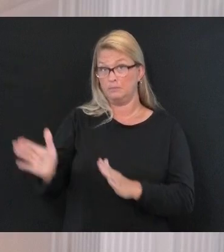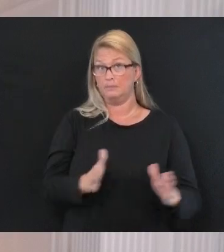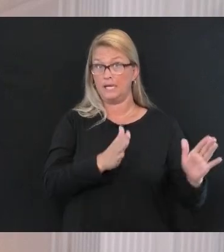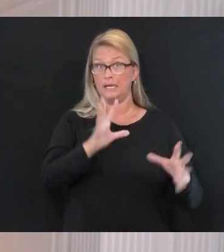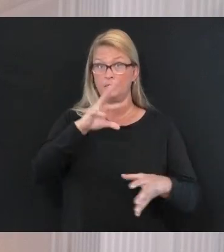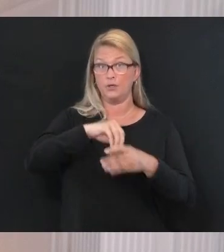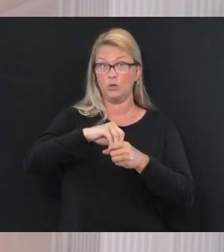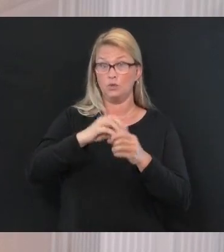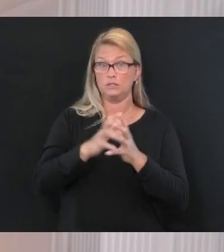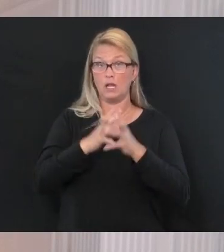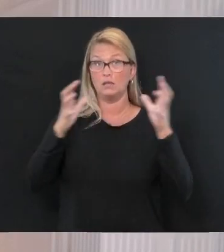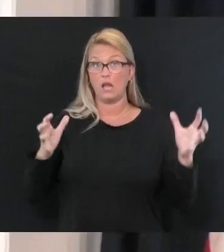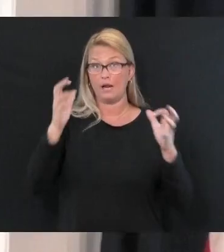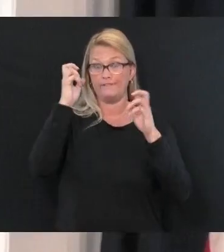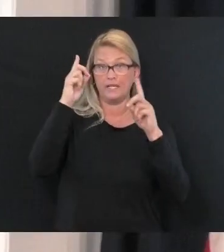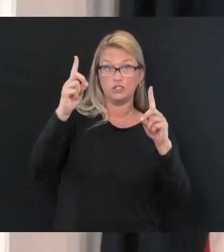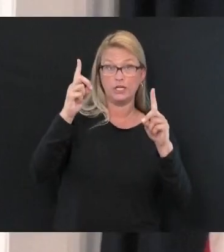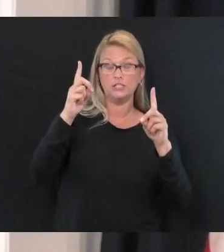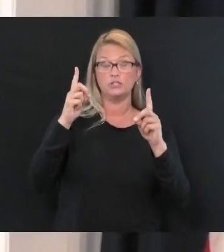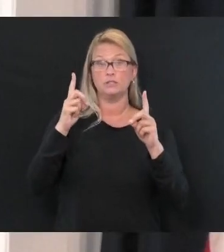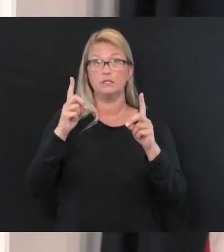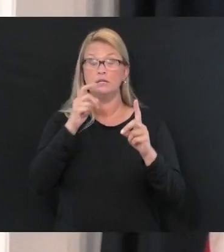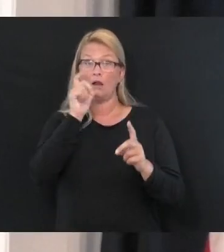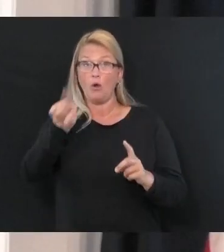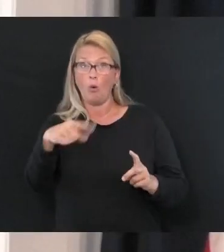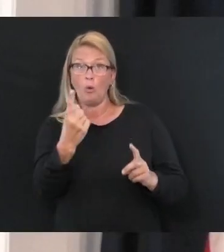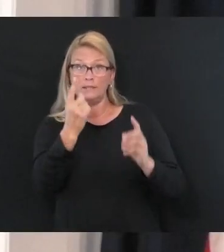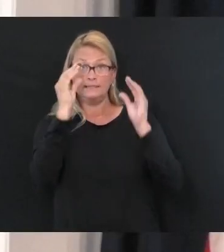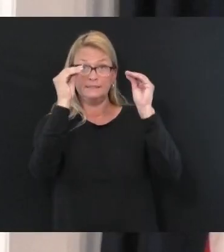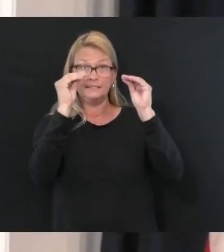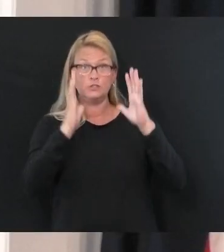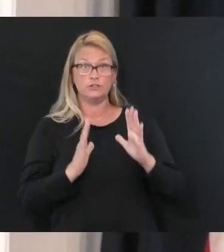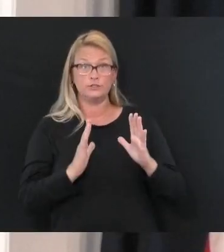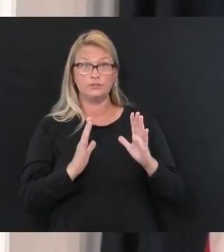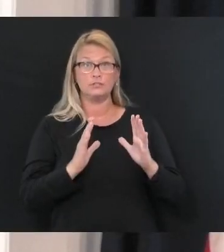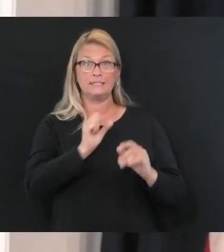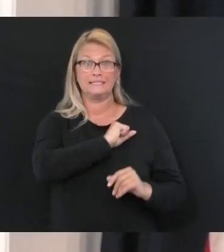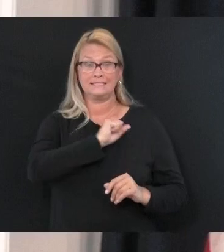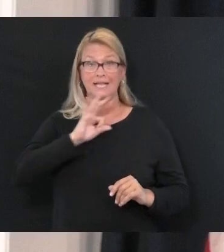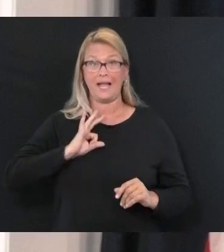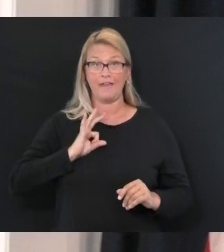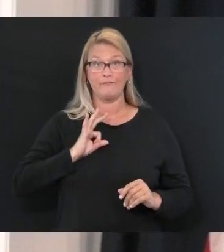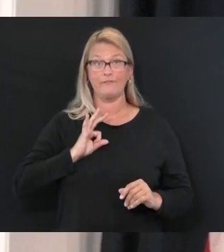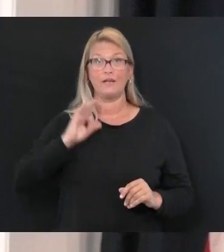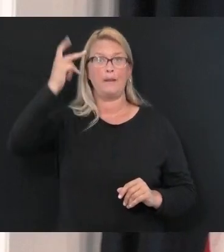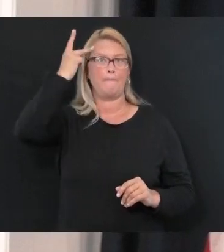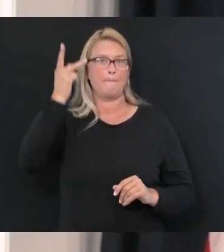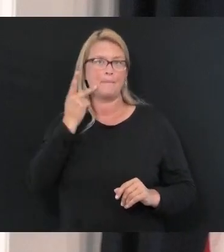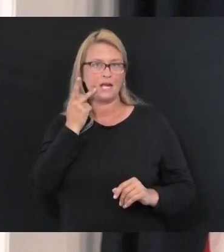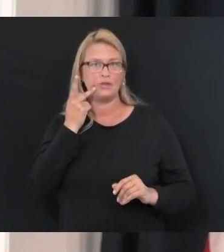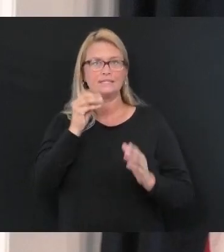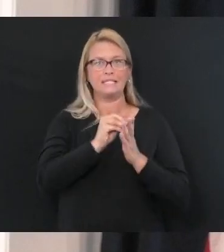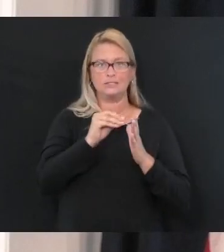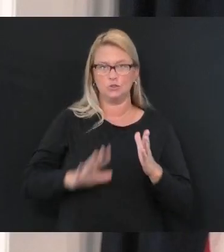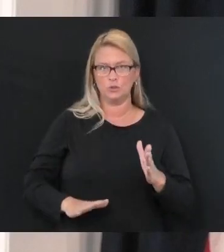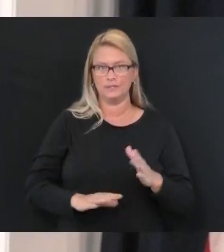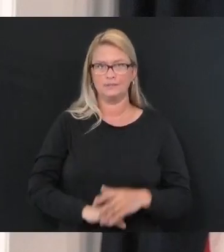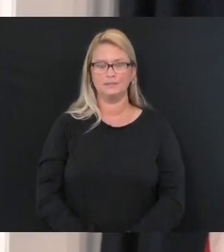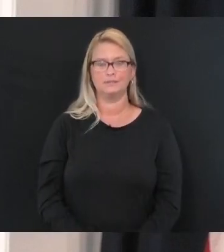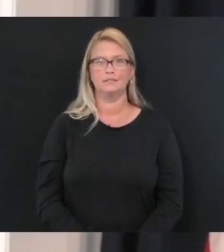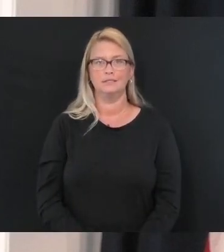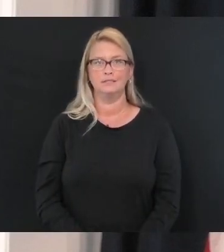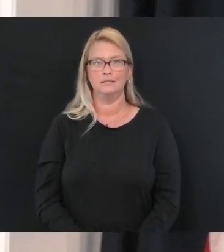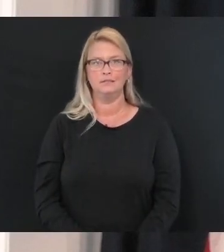of education of not only the teachers and the staff, but for parents and students. And we